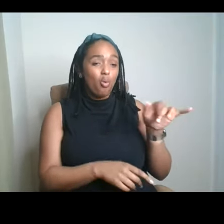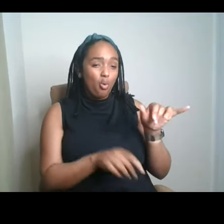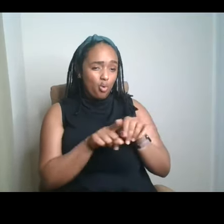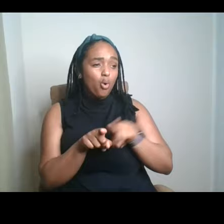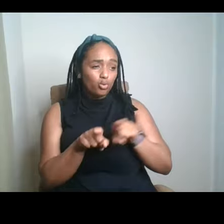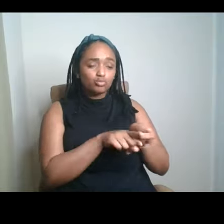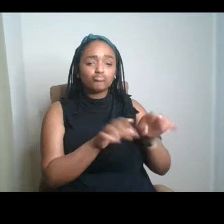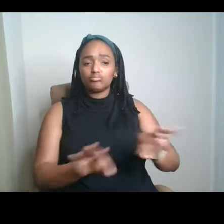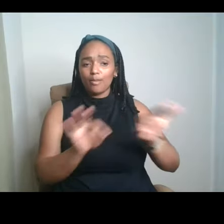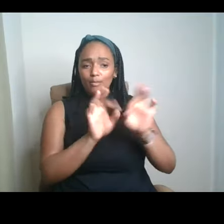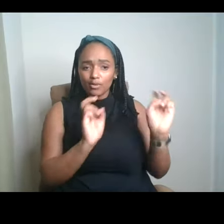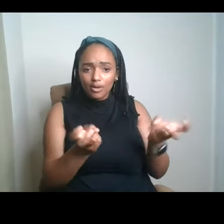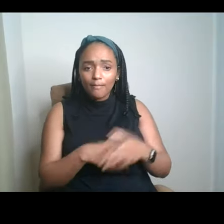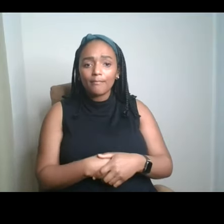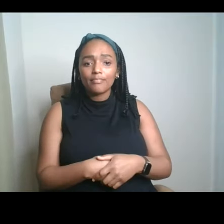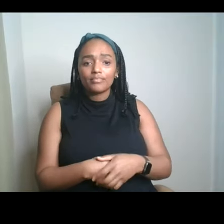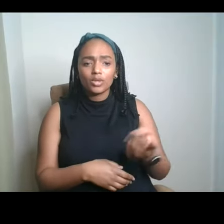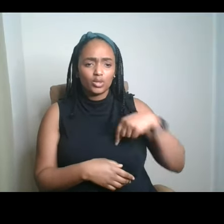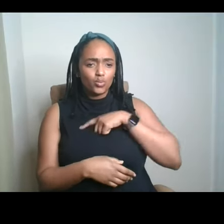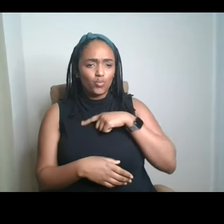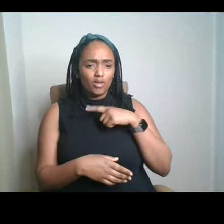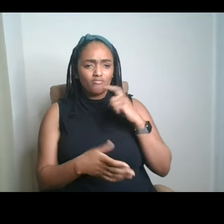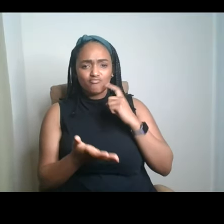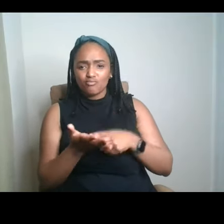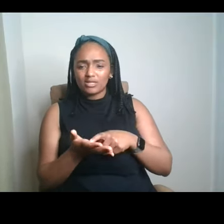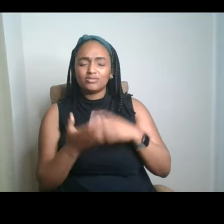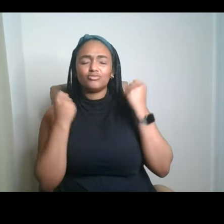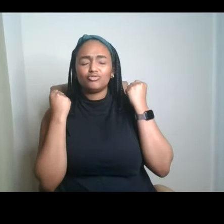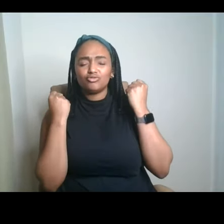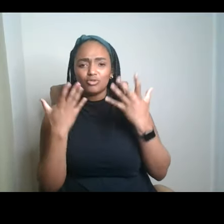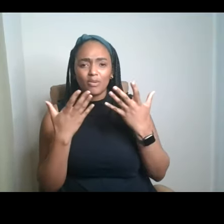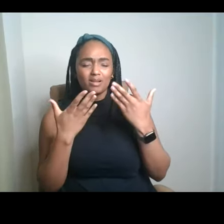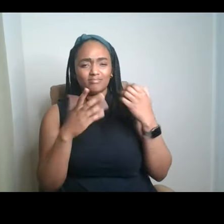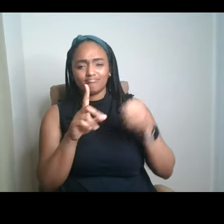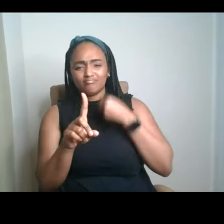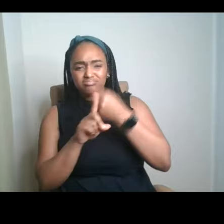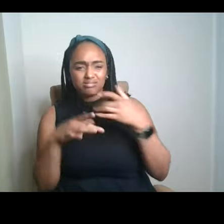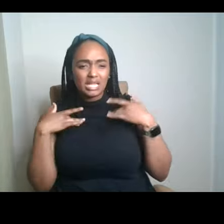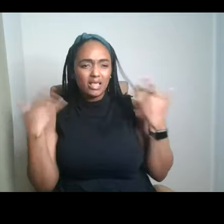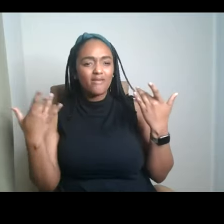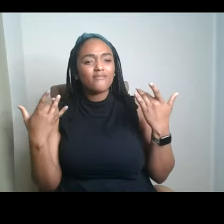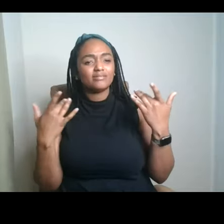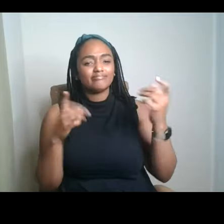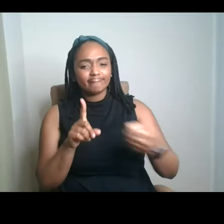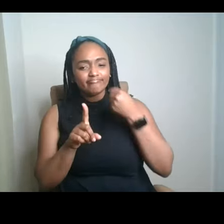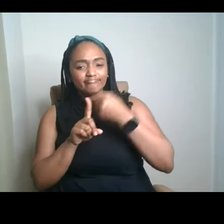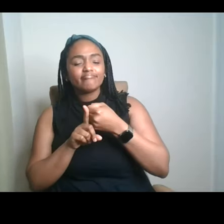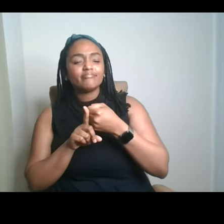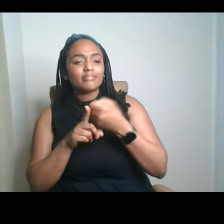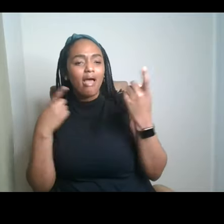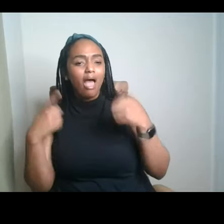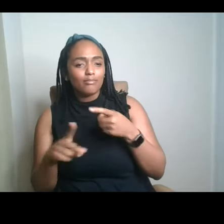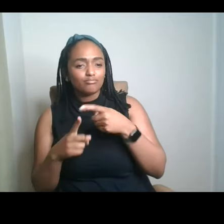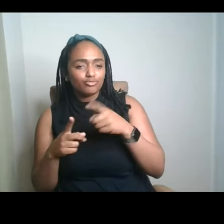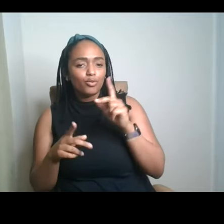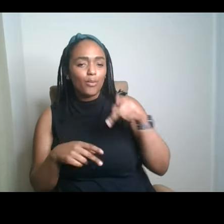experience and witness a lot of things that have happened to people of color that I think a lot of people don't understand